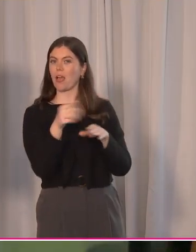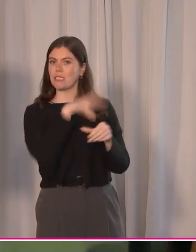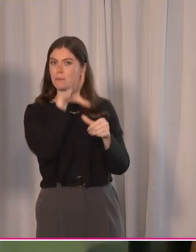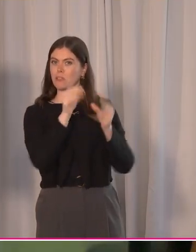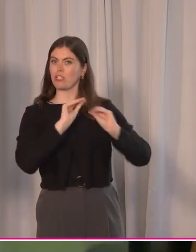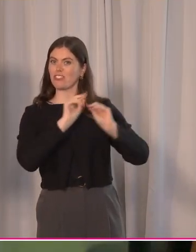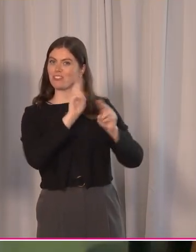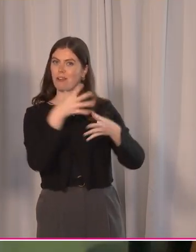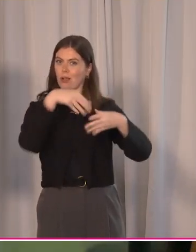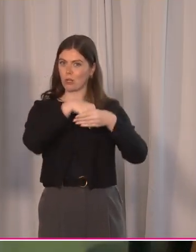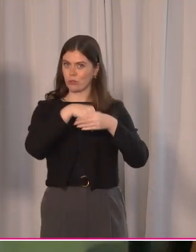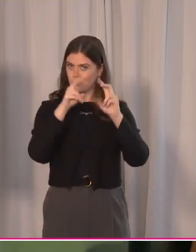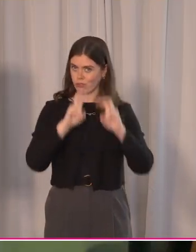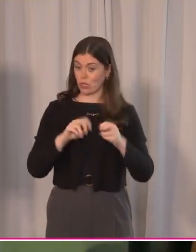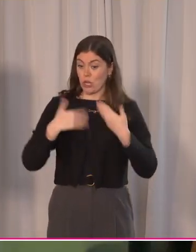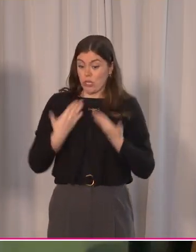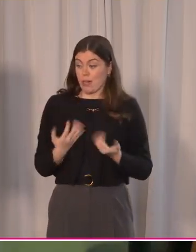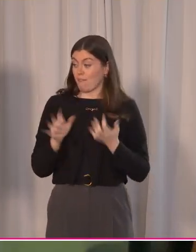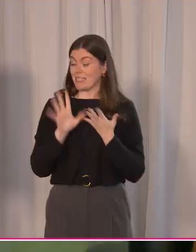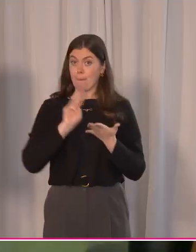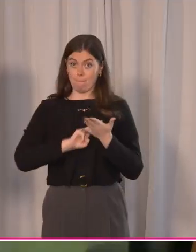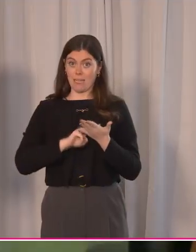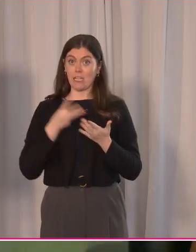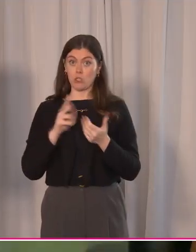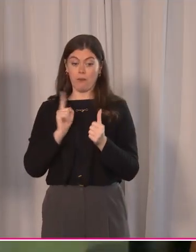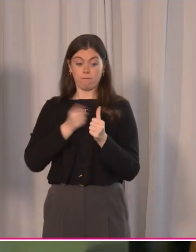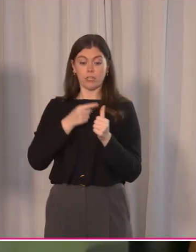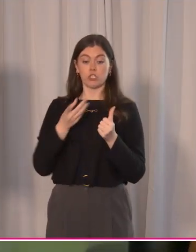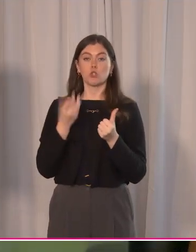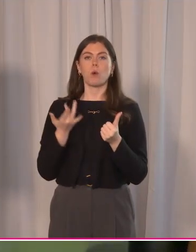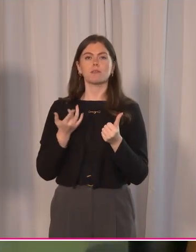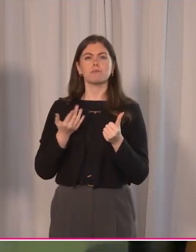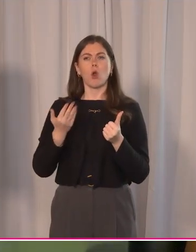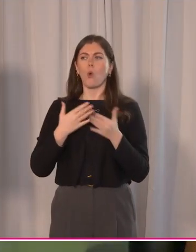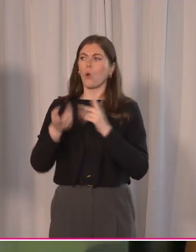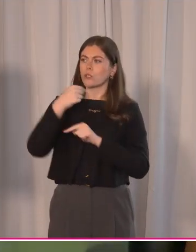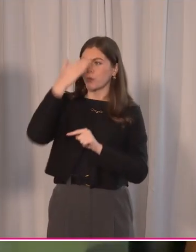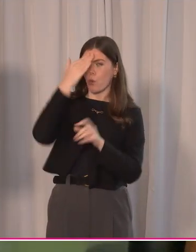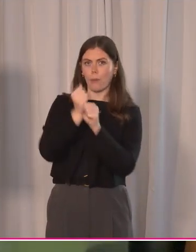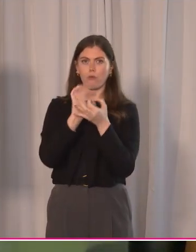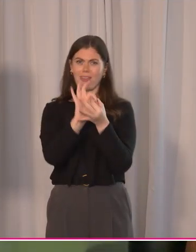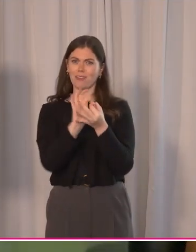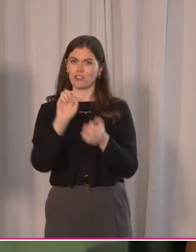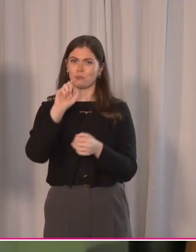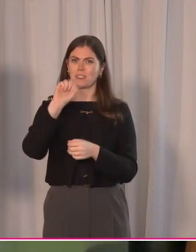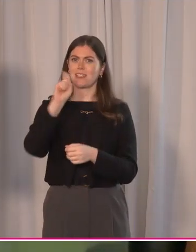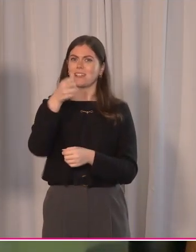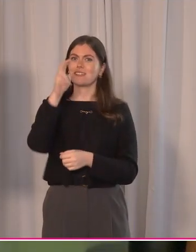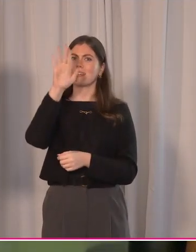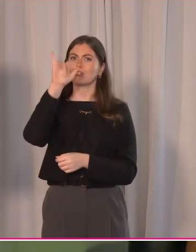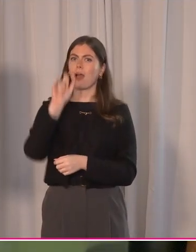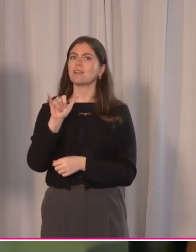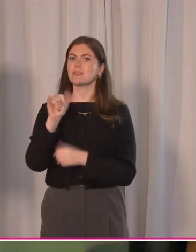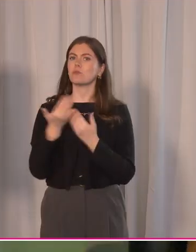I think, in the 10 minutes that I've got. The first thing is, what do we know about relationships and sexuality in young people